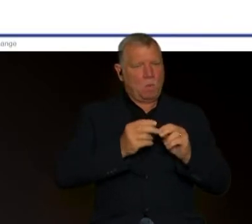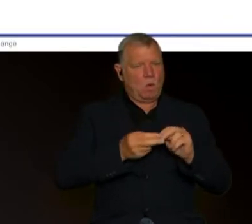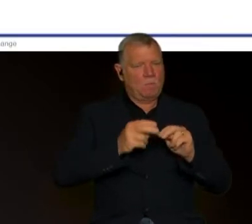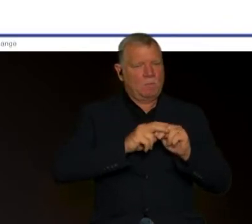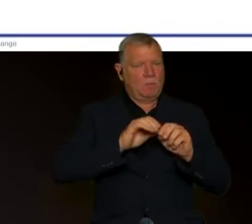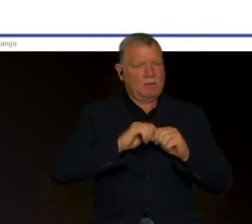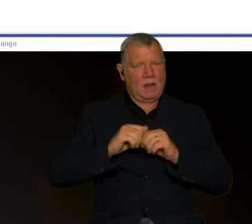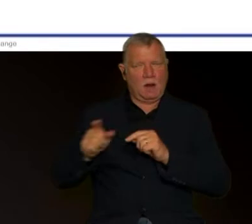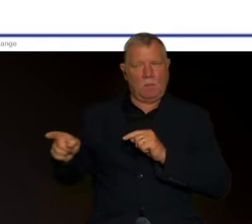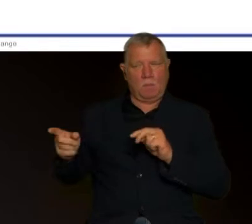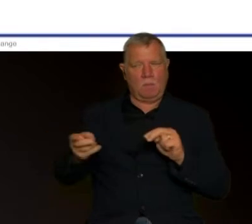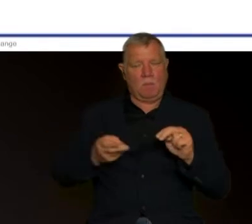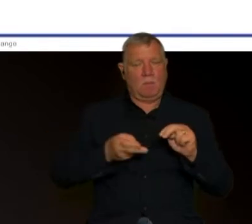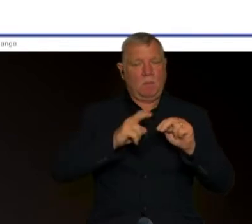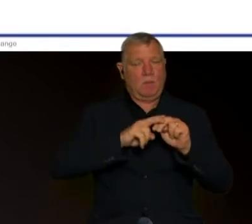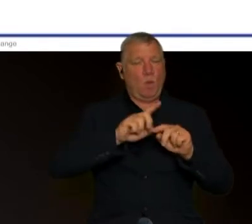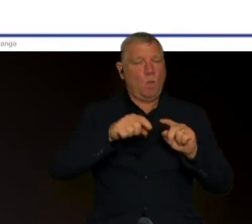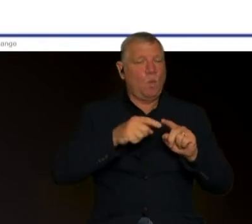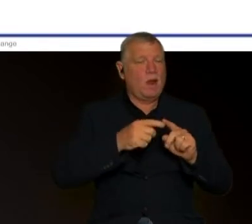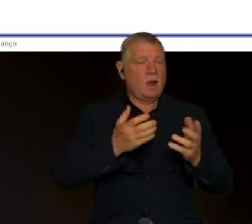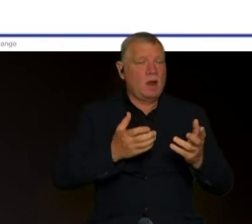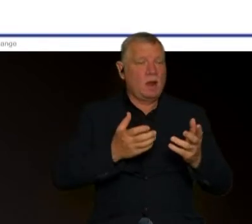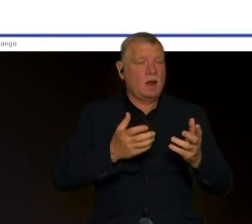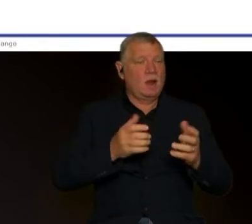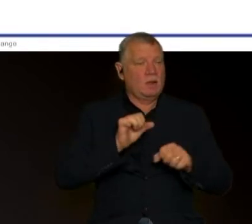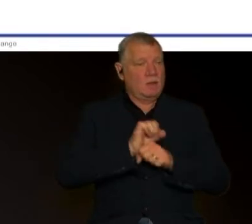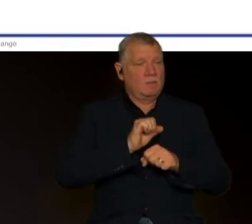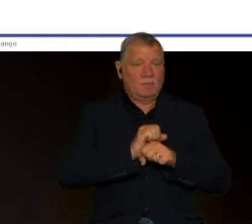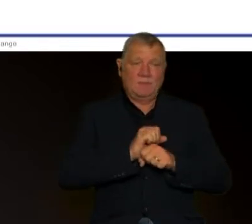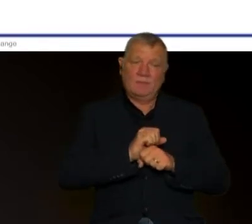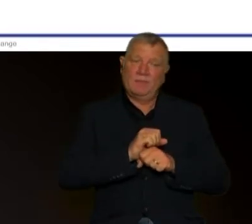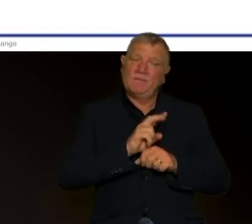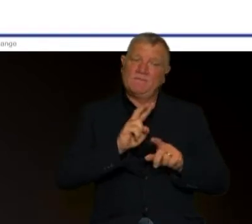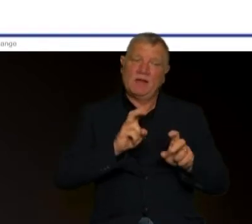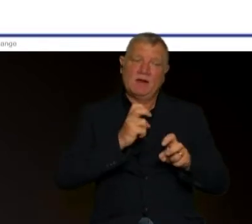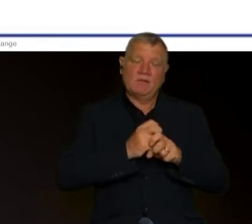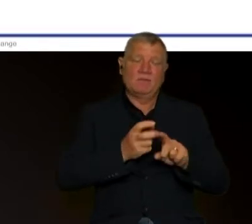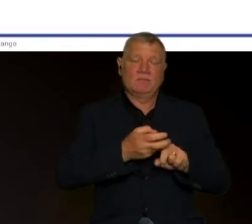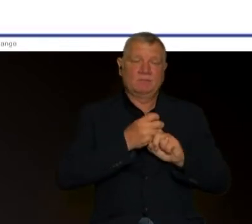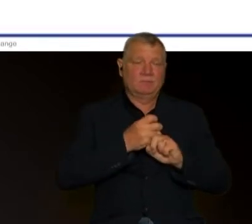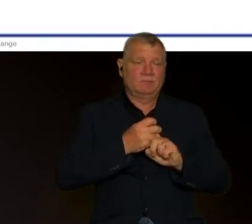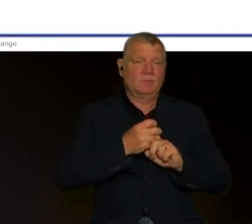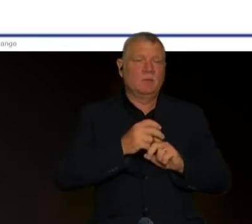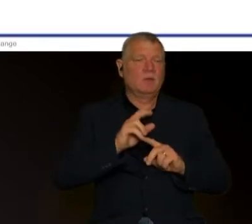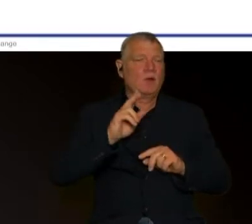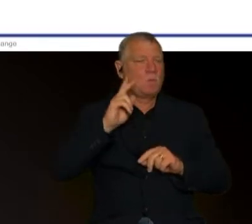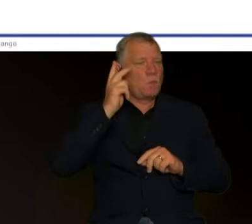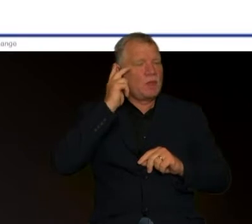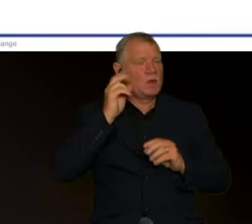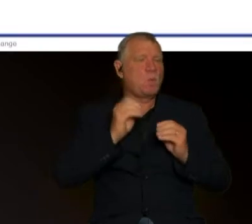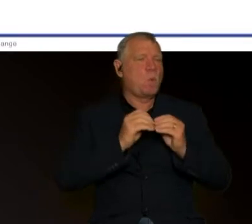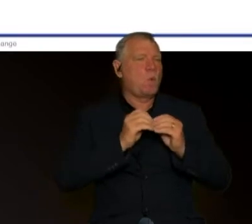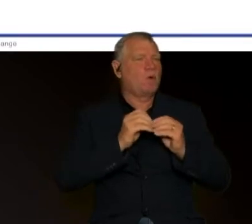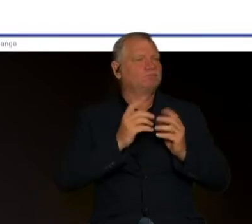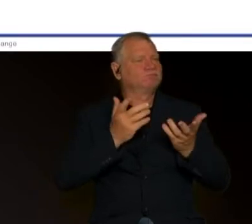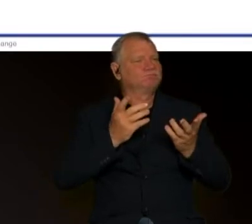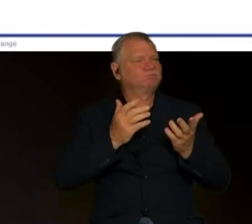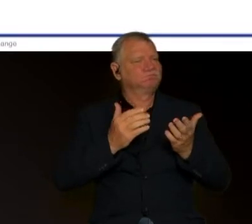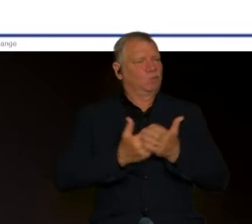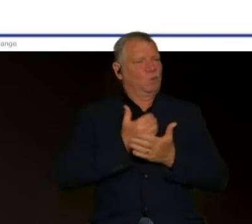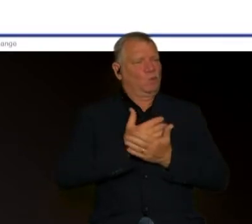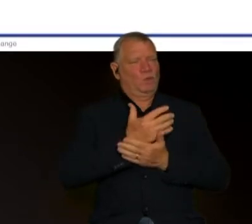pay a little above market value at times where it's hard to recruit for a certain job. It's